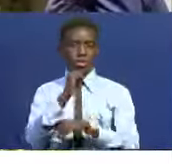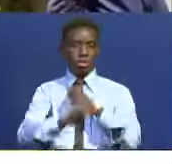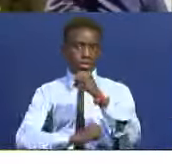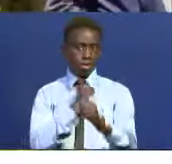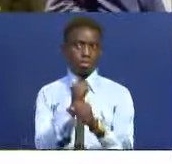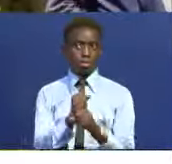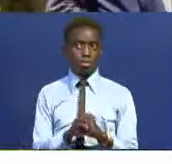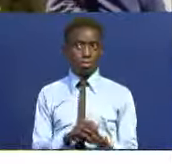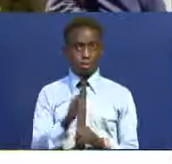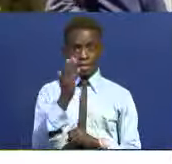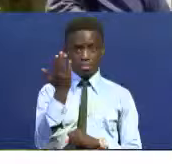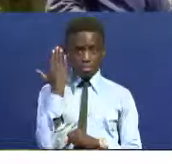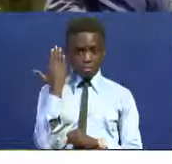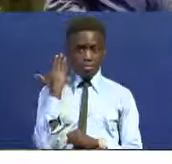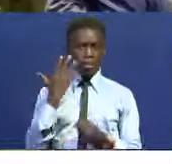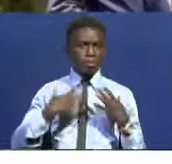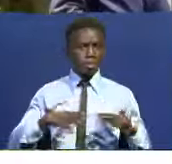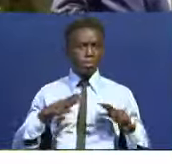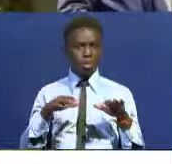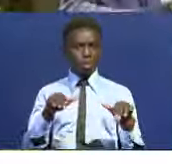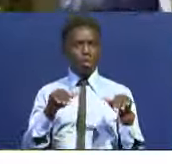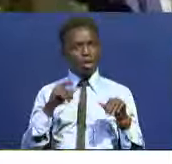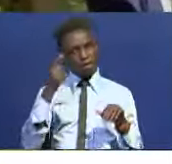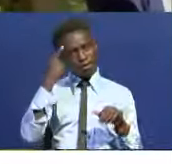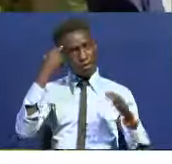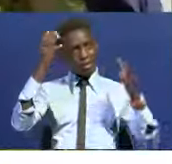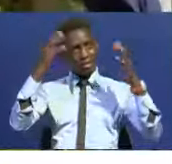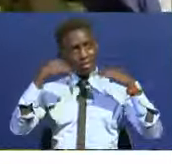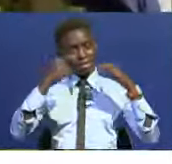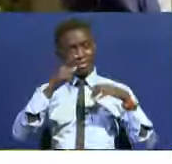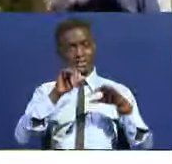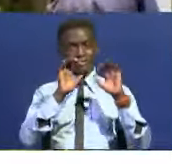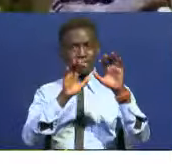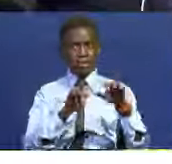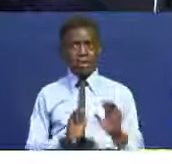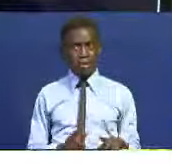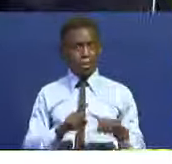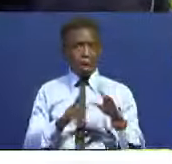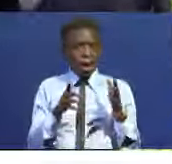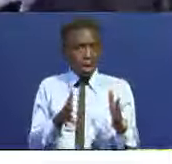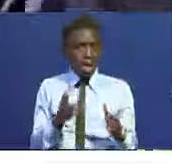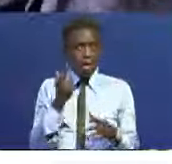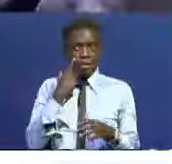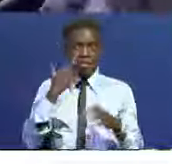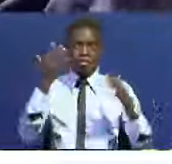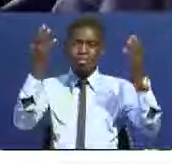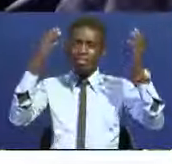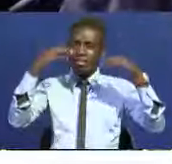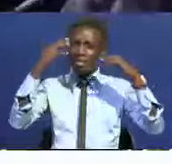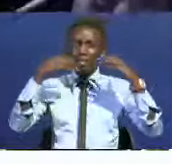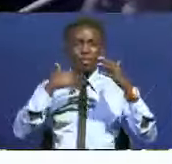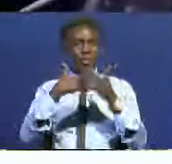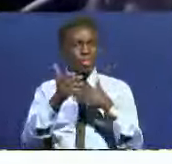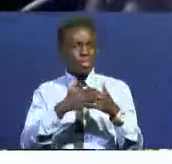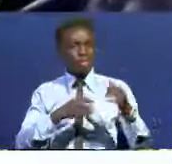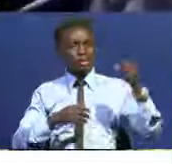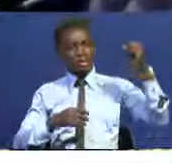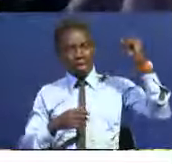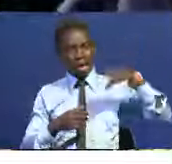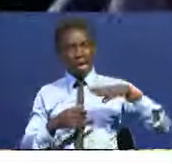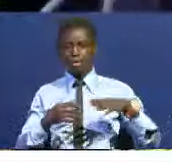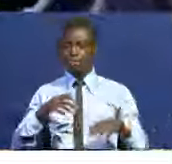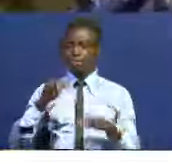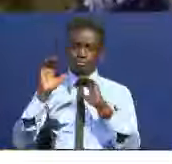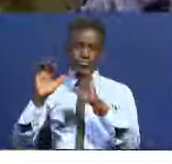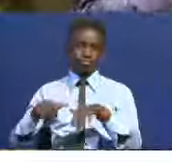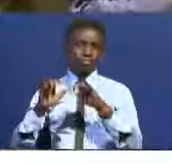Zamani watu walikuwa wanangojea tu mvua ya kulima. Lakini kwa siku hizi mtu analima wakati ya jua. Kama hii nyanya unaona ilipandwa wakati